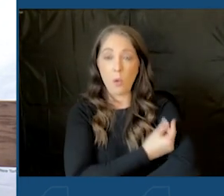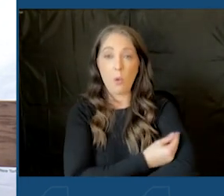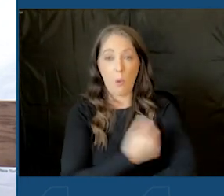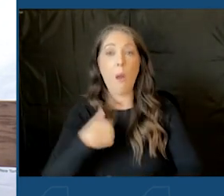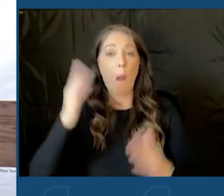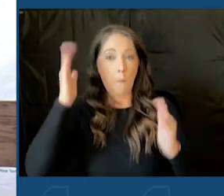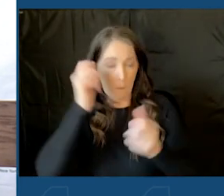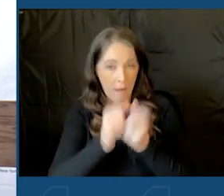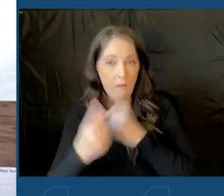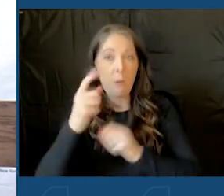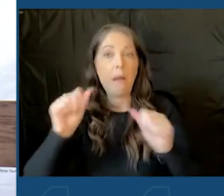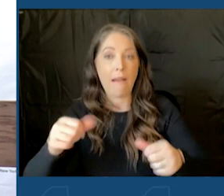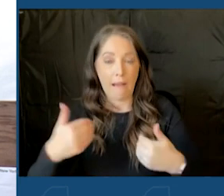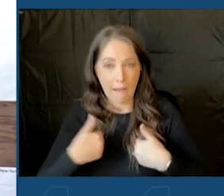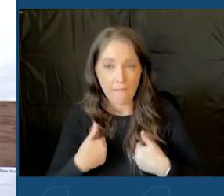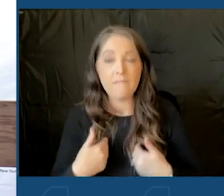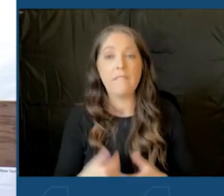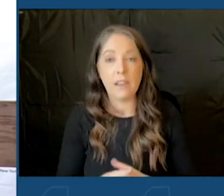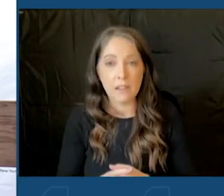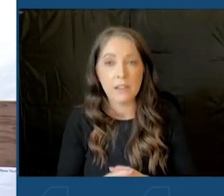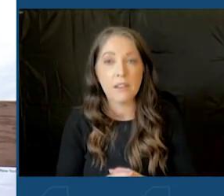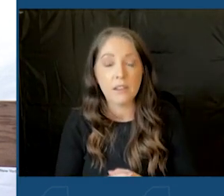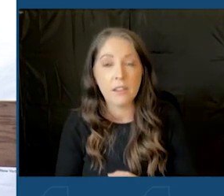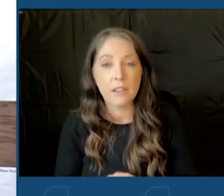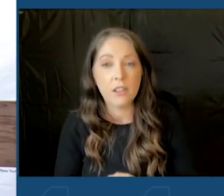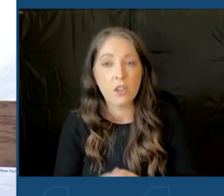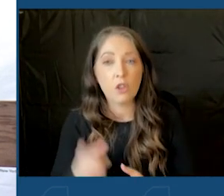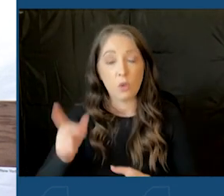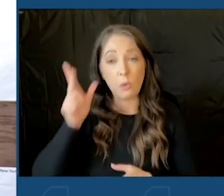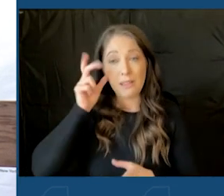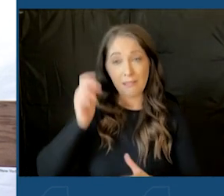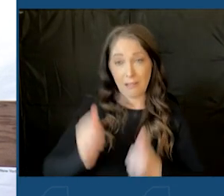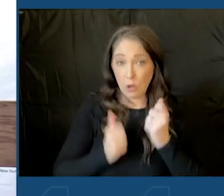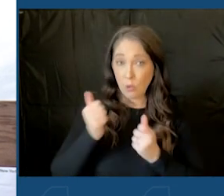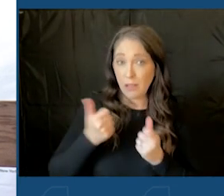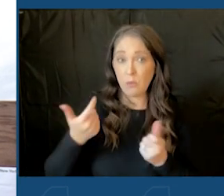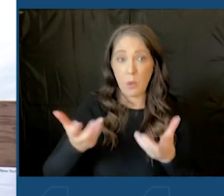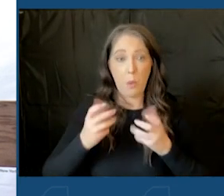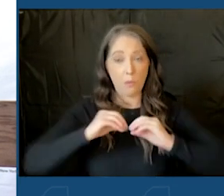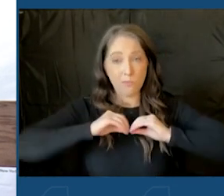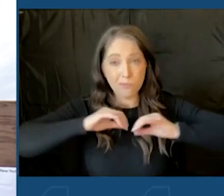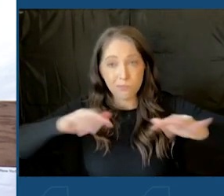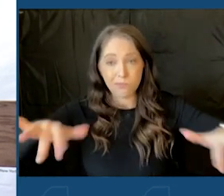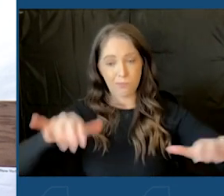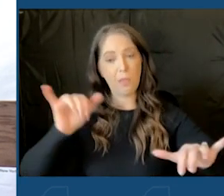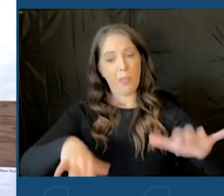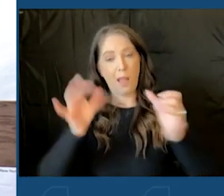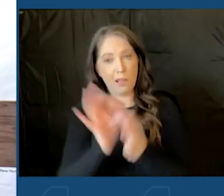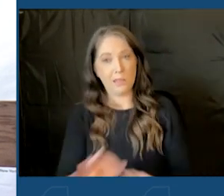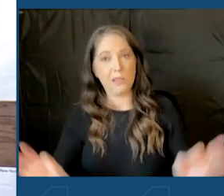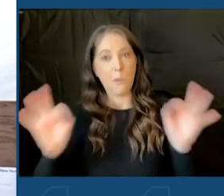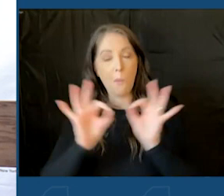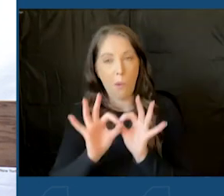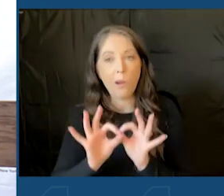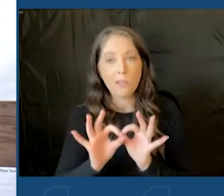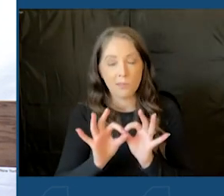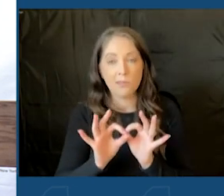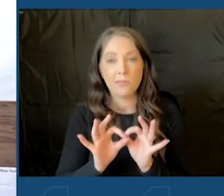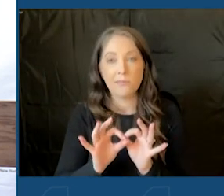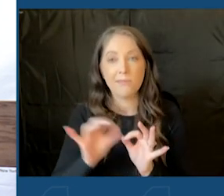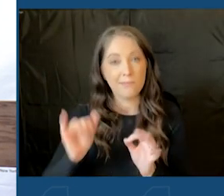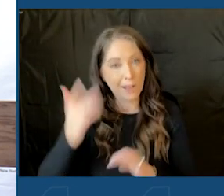New York, you're the most aggressive in terms of getting this out to people. And that's important. Let's just do the smart thing.